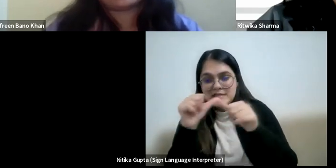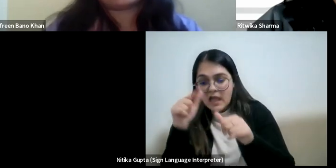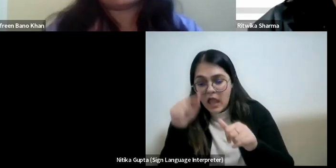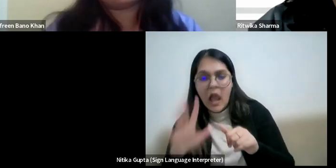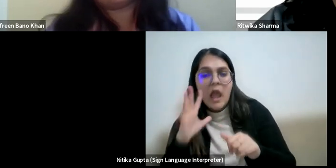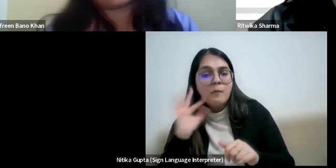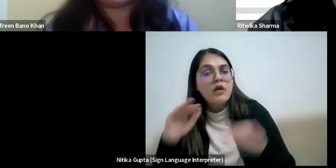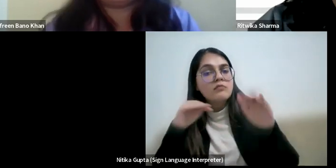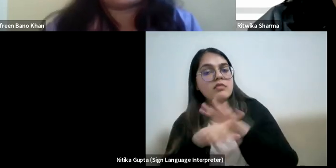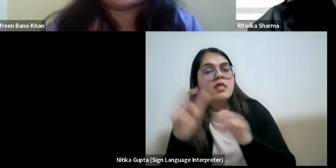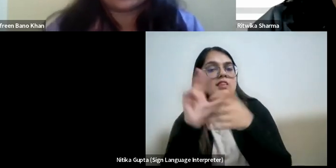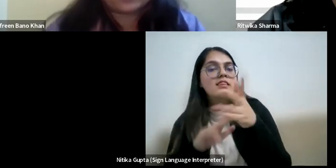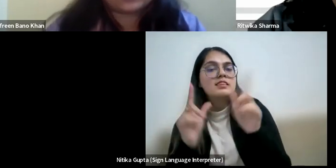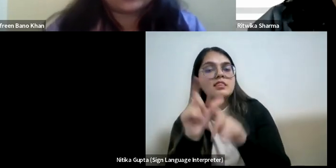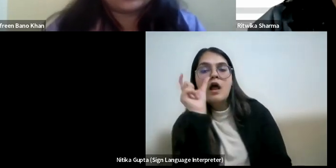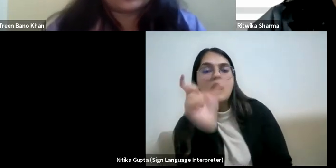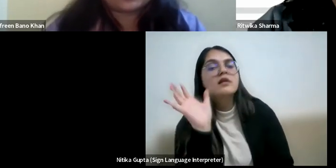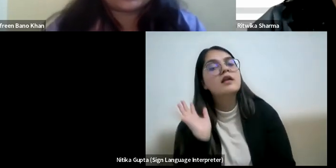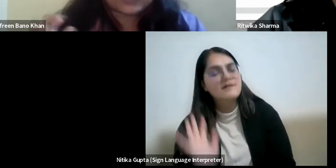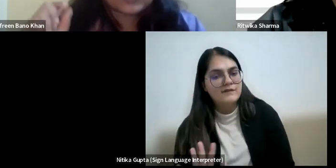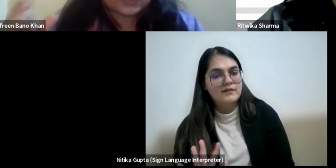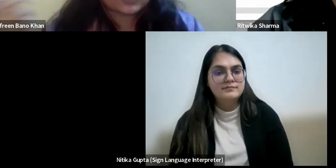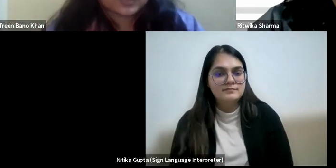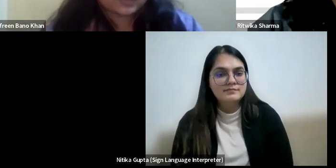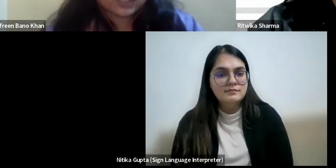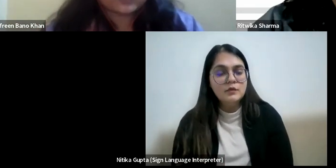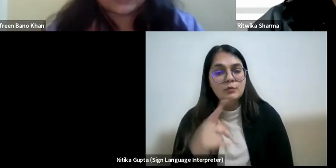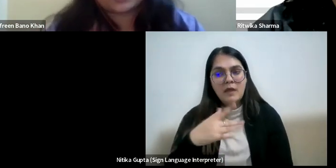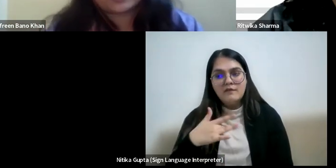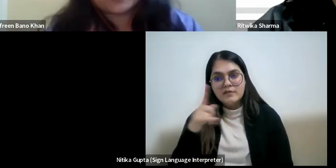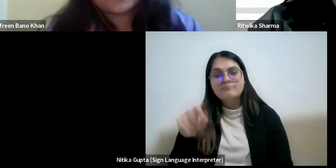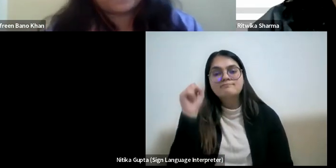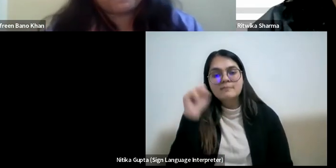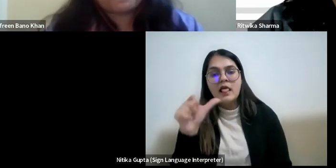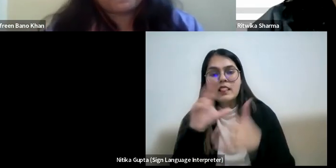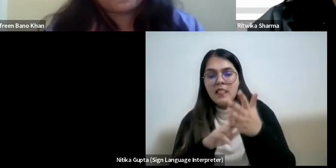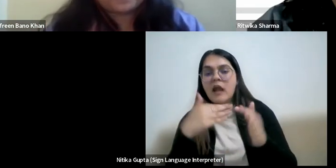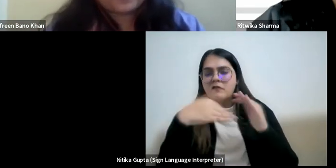and prominent outcome in a way, to realize that, this is something that we need to look at.